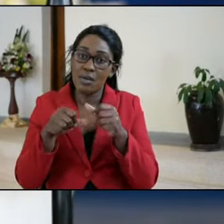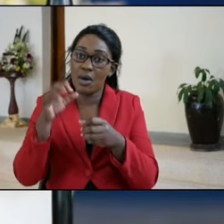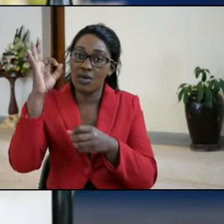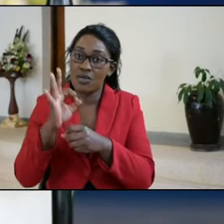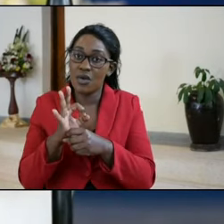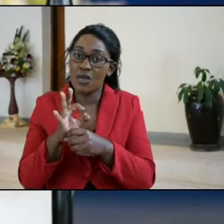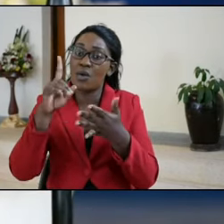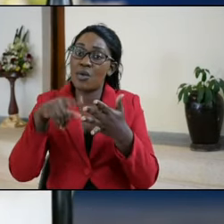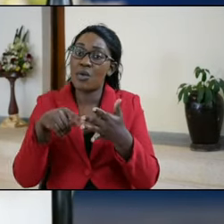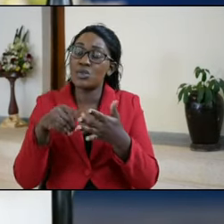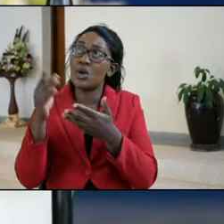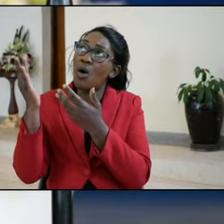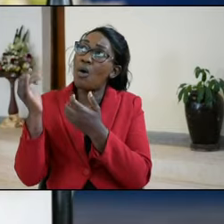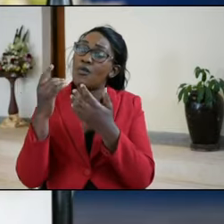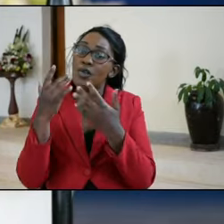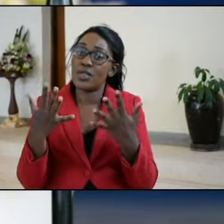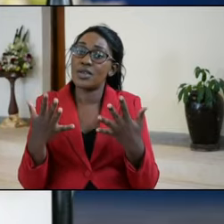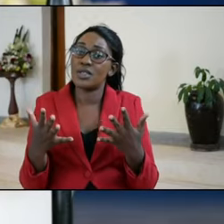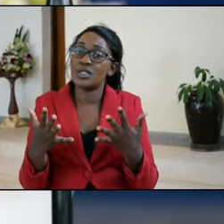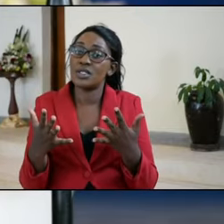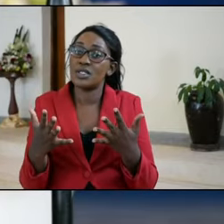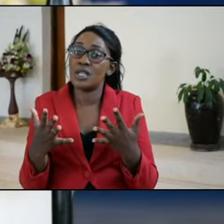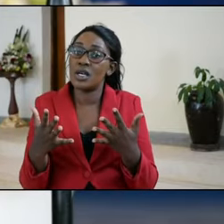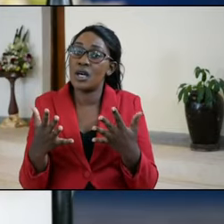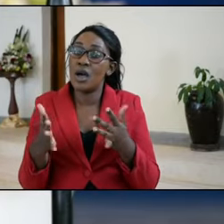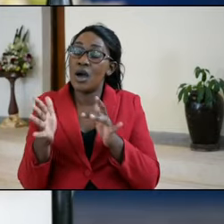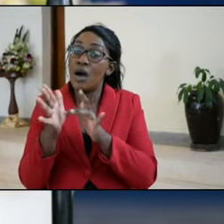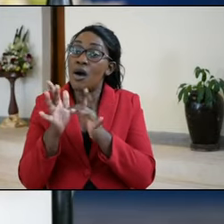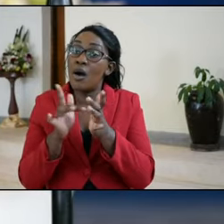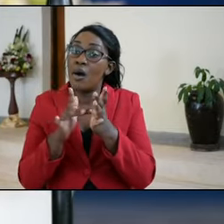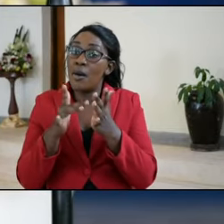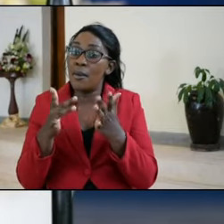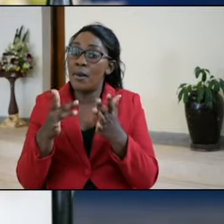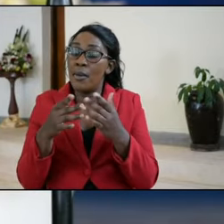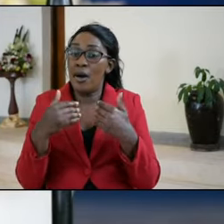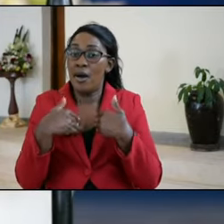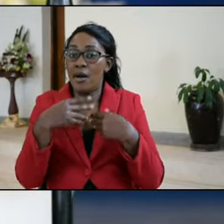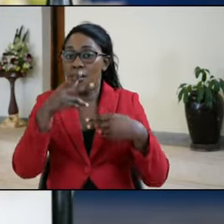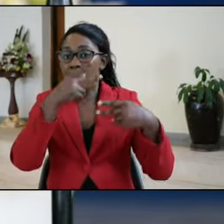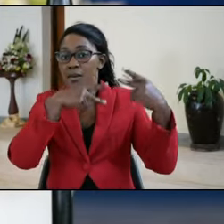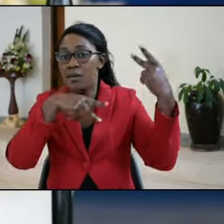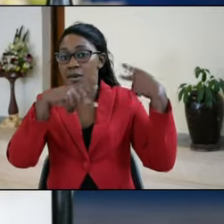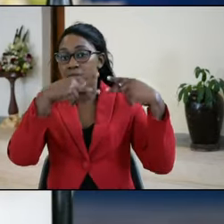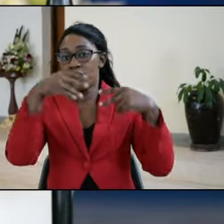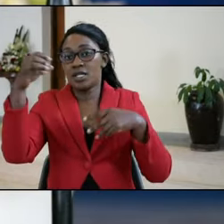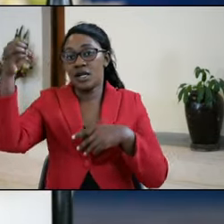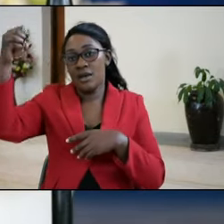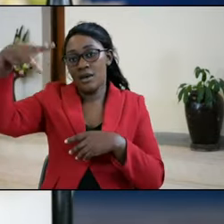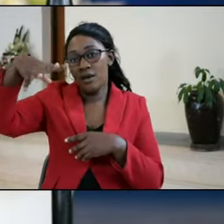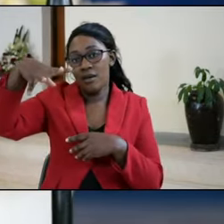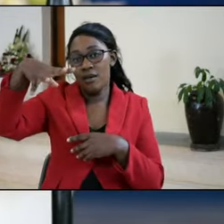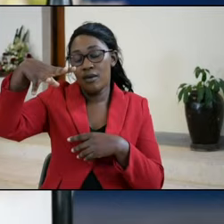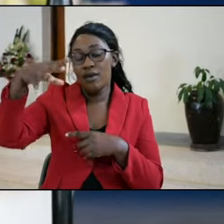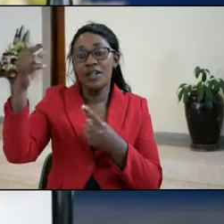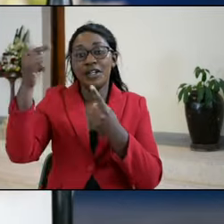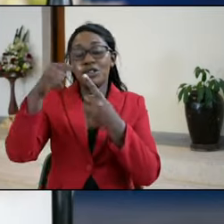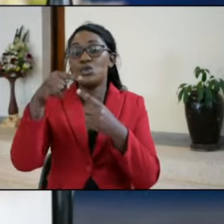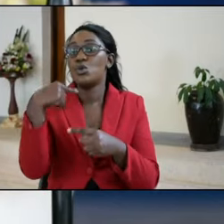That means when we interact, you know, the Bible is a process of revelation, God revealing Himself to